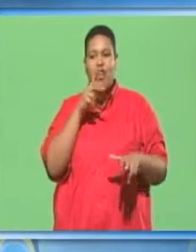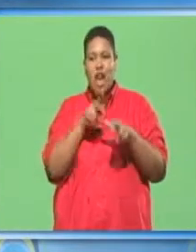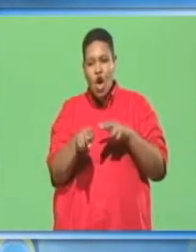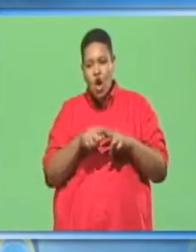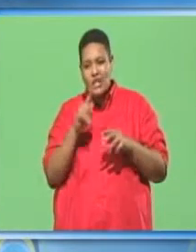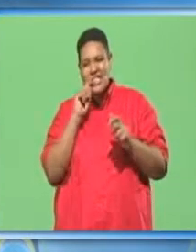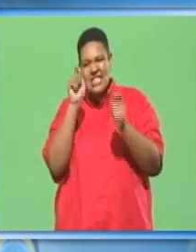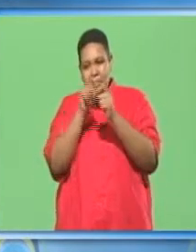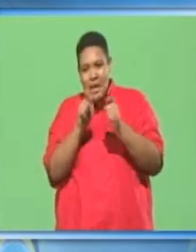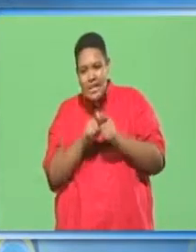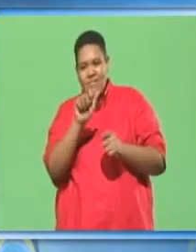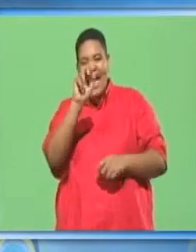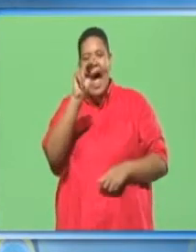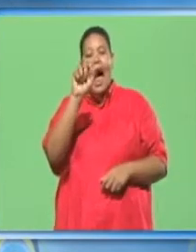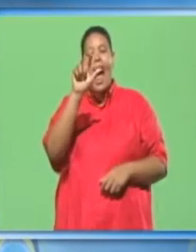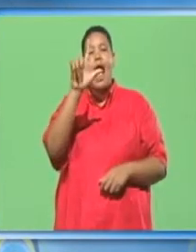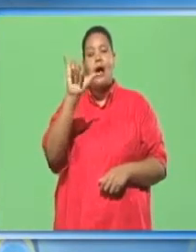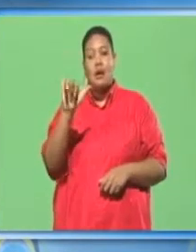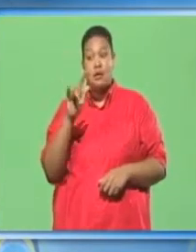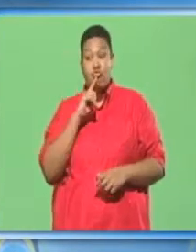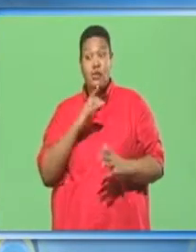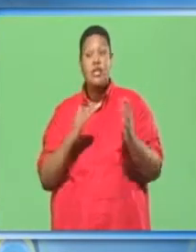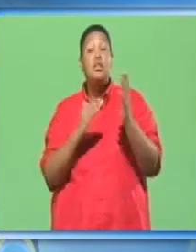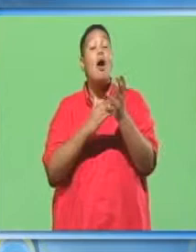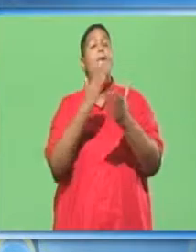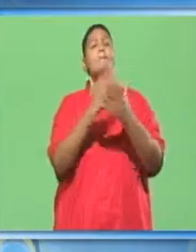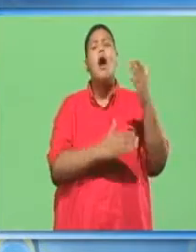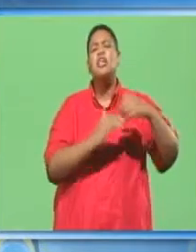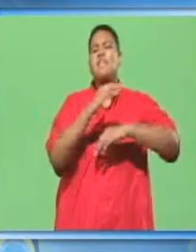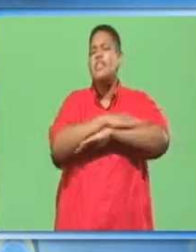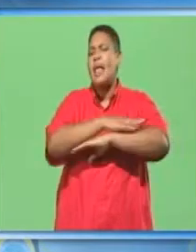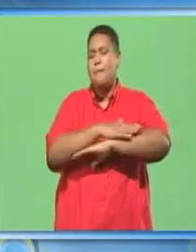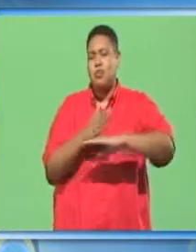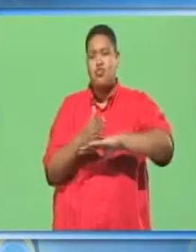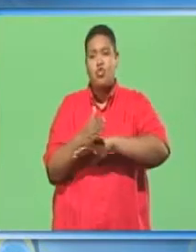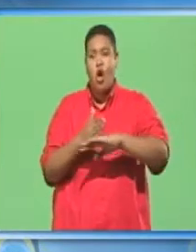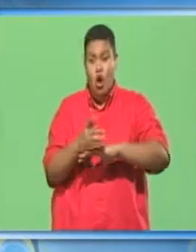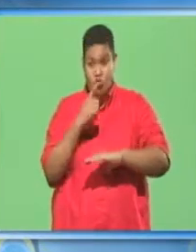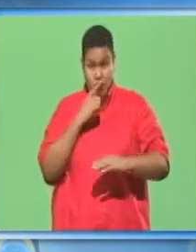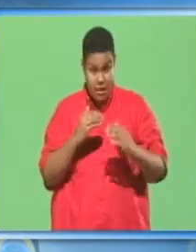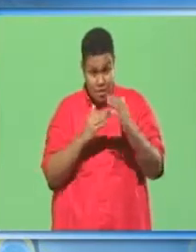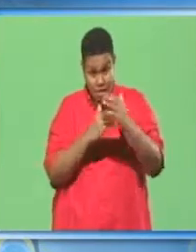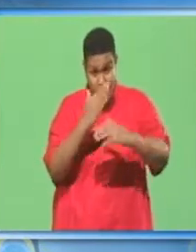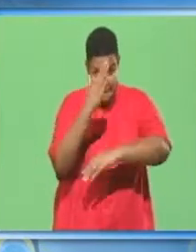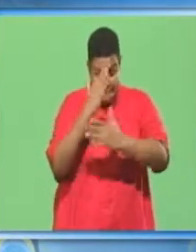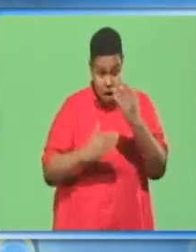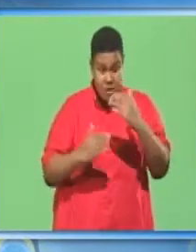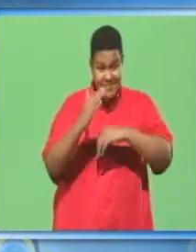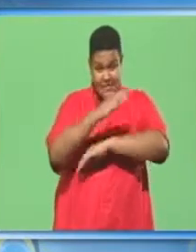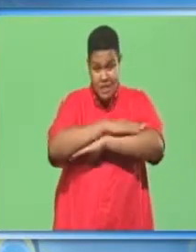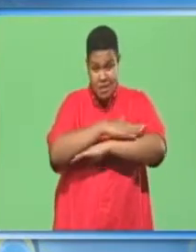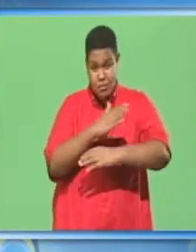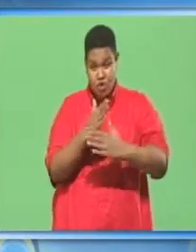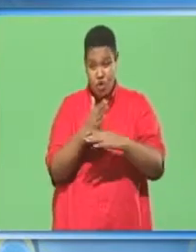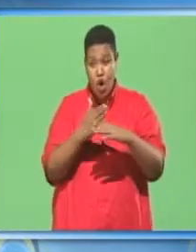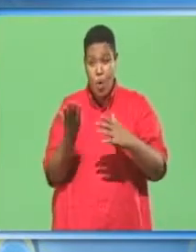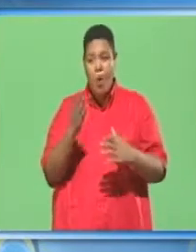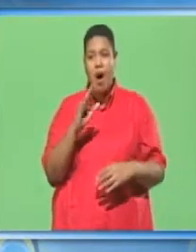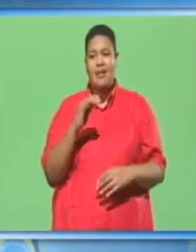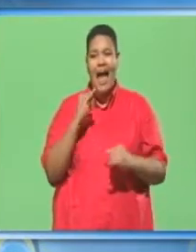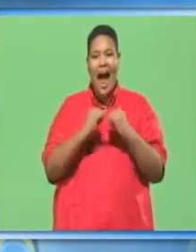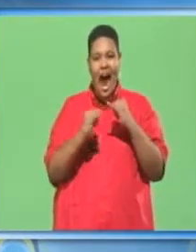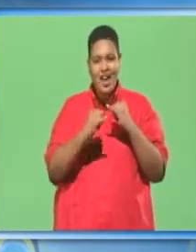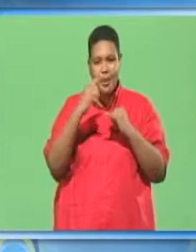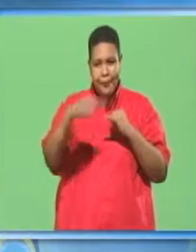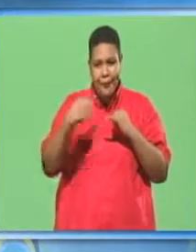given angle. Main parts of the table saw. The following are the main parts of a table saw. Blade and blade